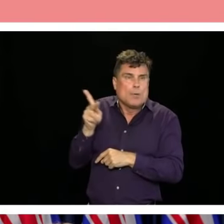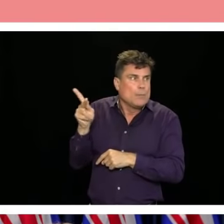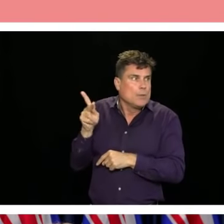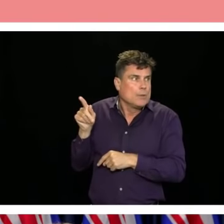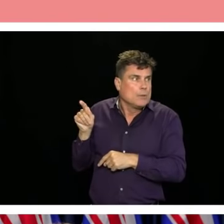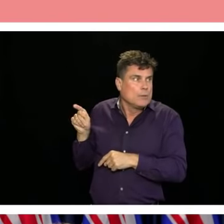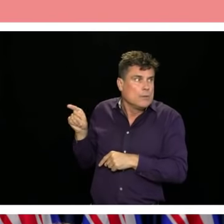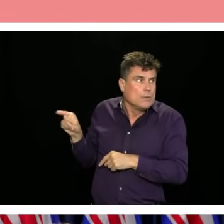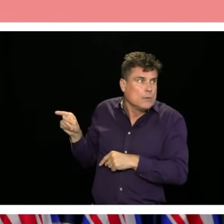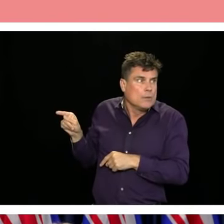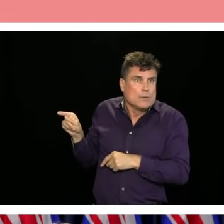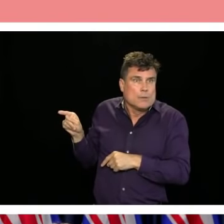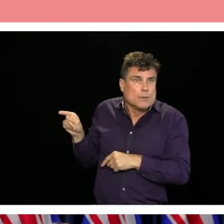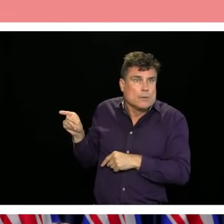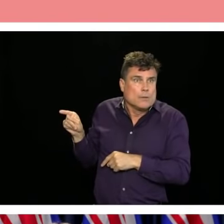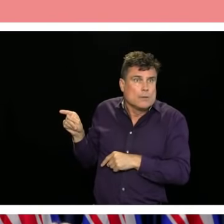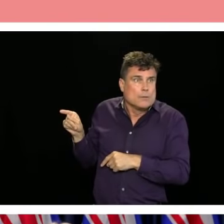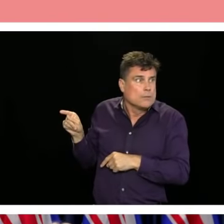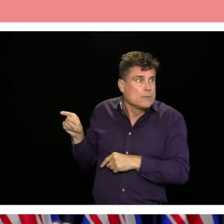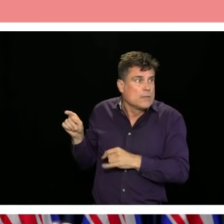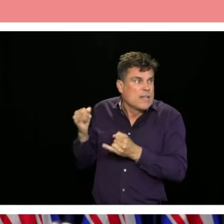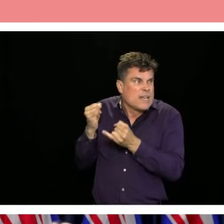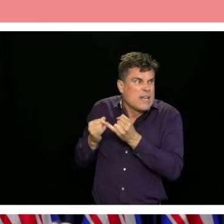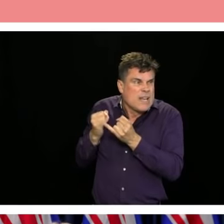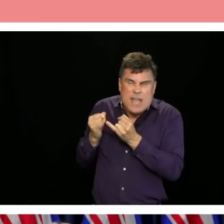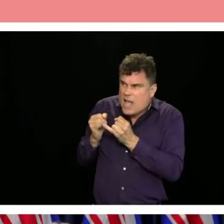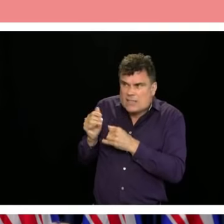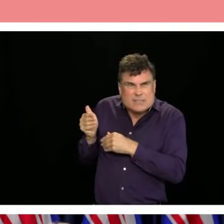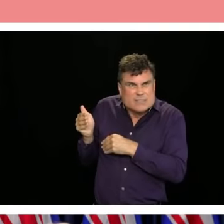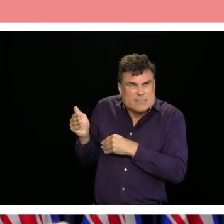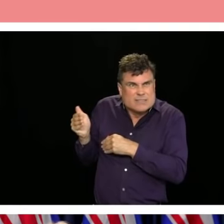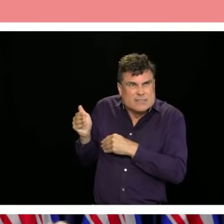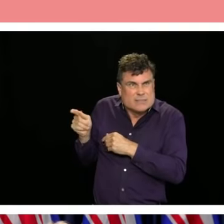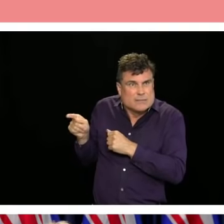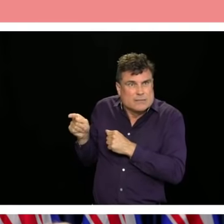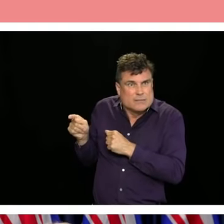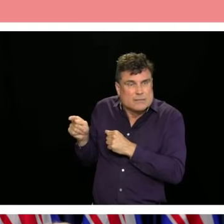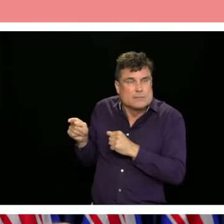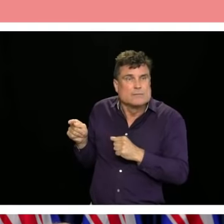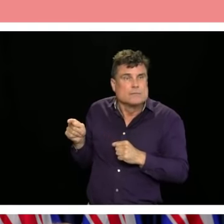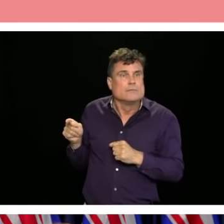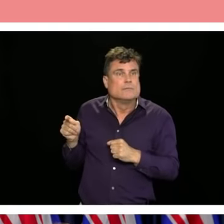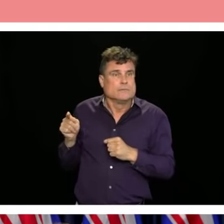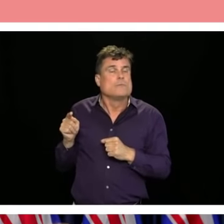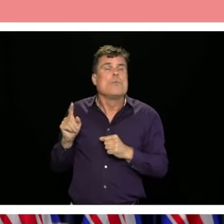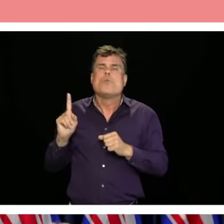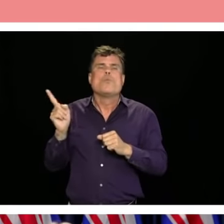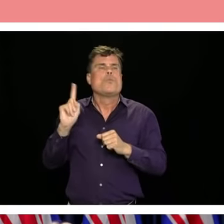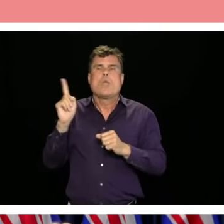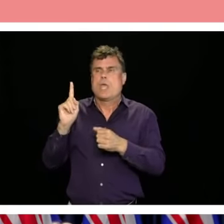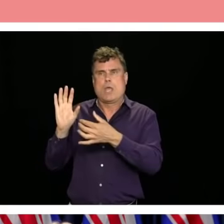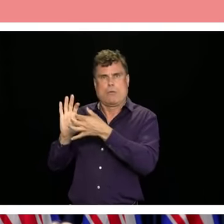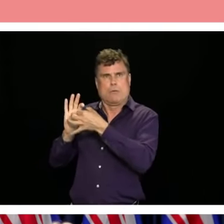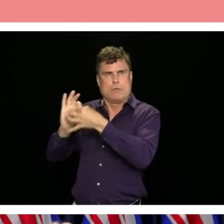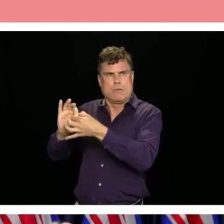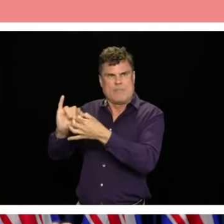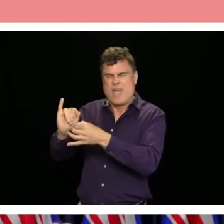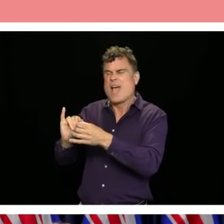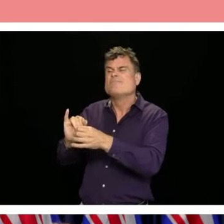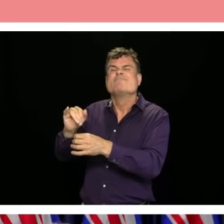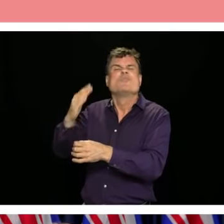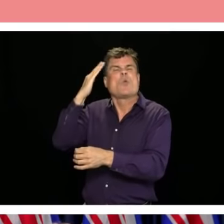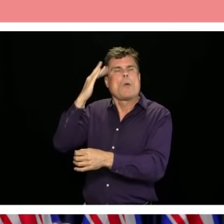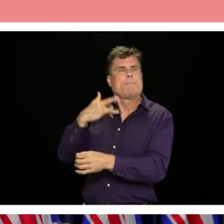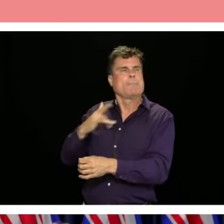cases noted as well. And as I mentioned, we started that on May 19th, and we will be continuing to monitor that. So